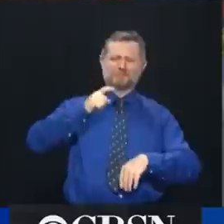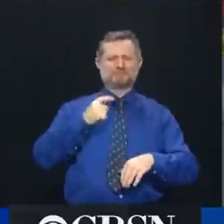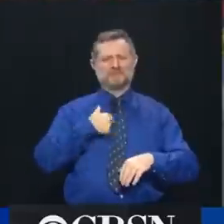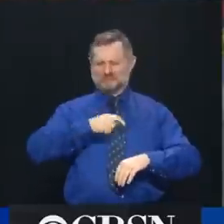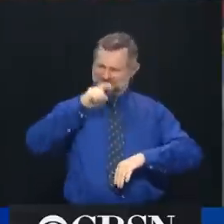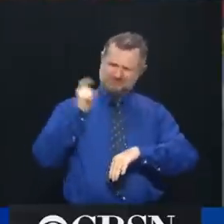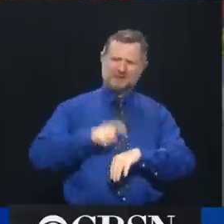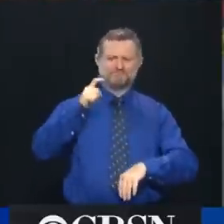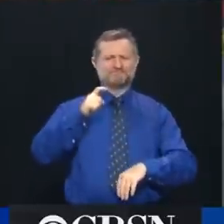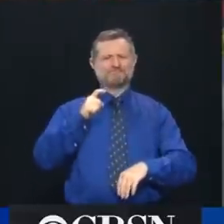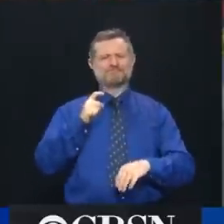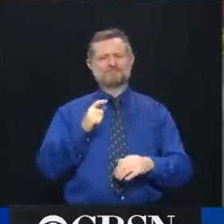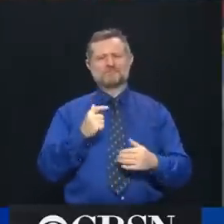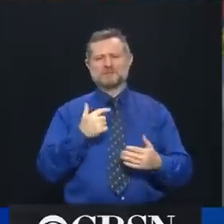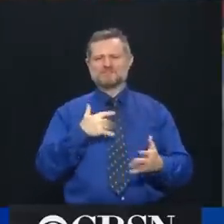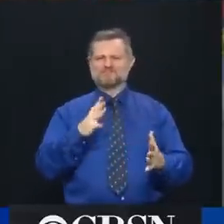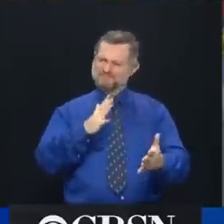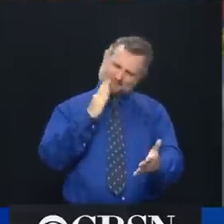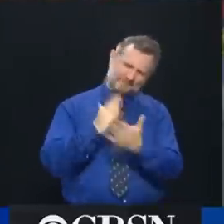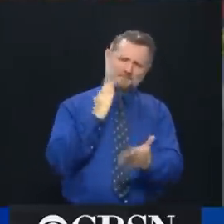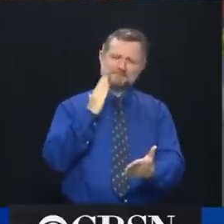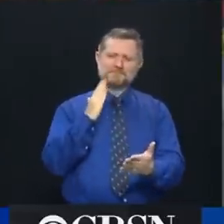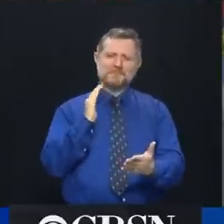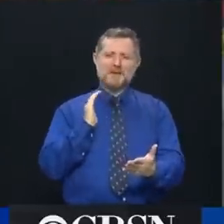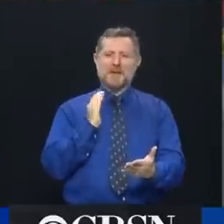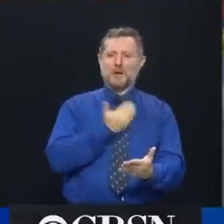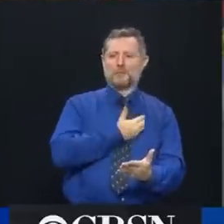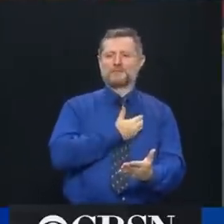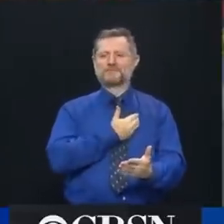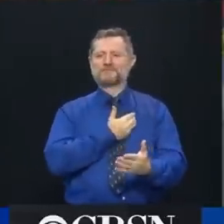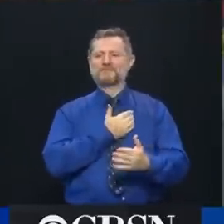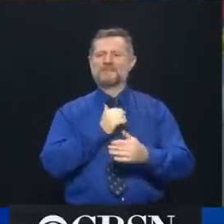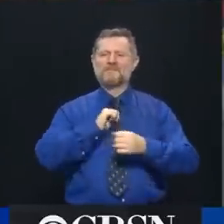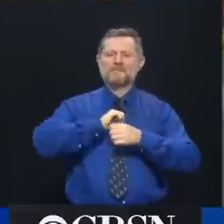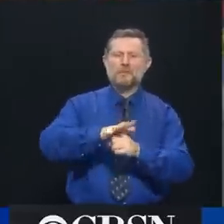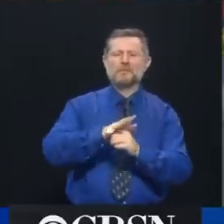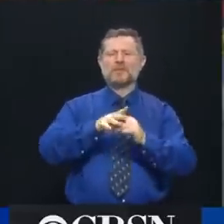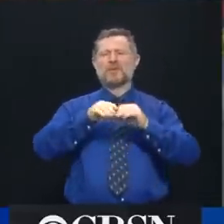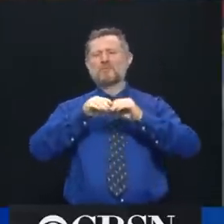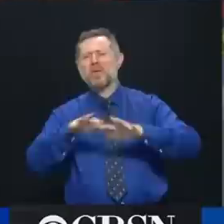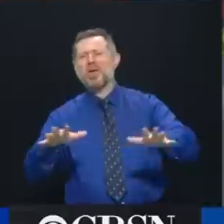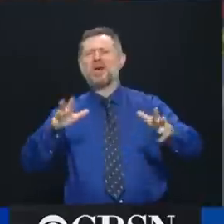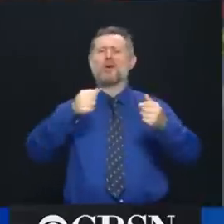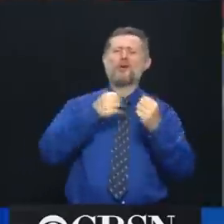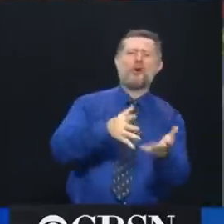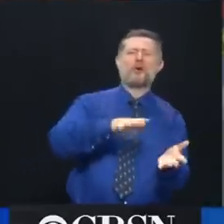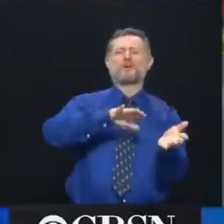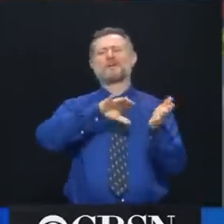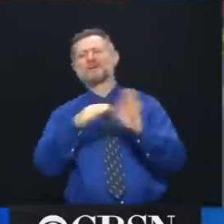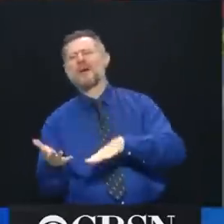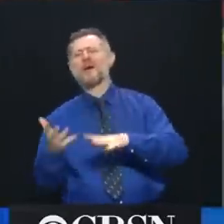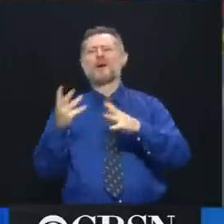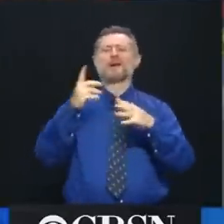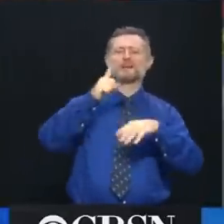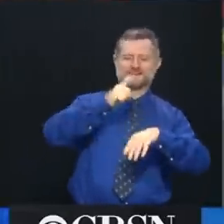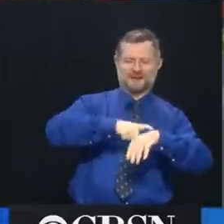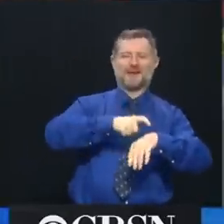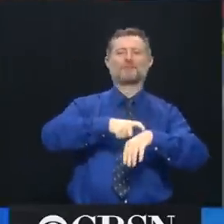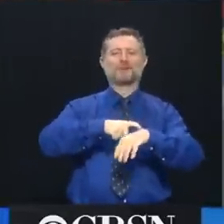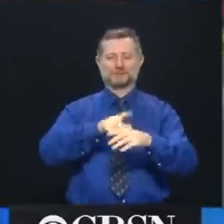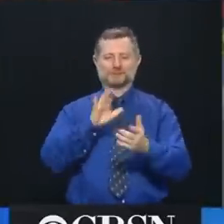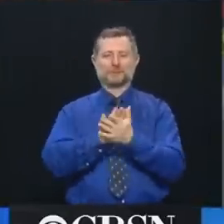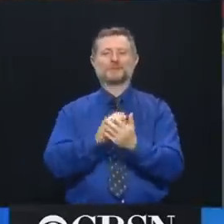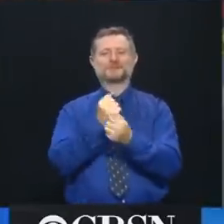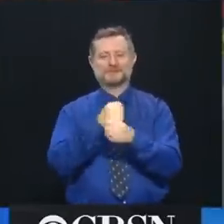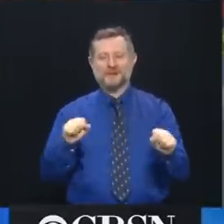oppression of a deadly virus and make our schools and workplaces safe to return it's our time to build trust between